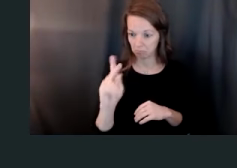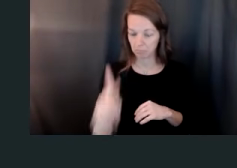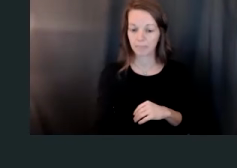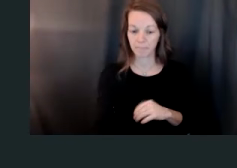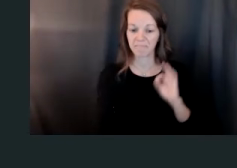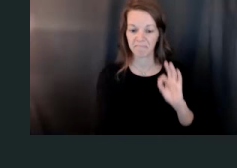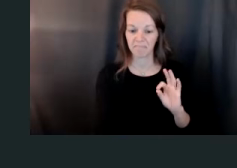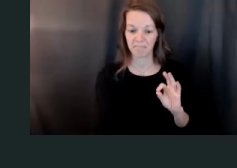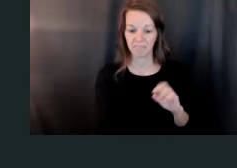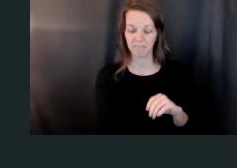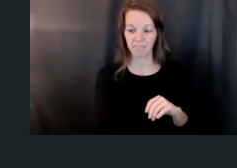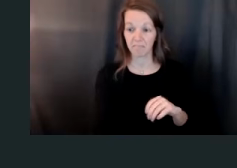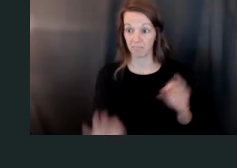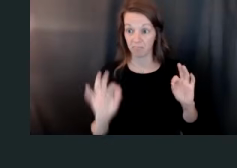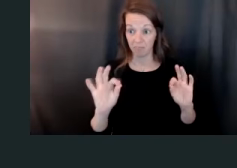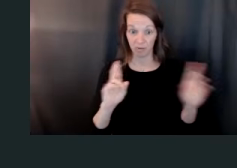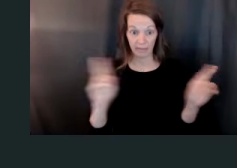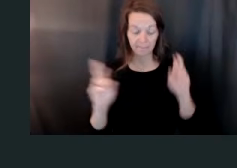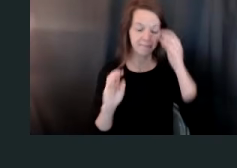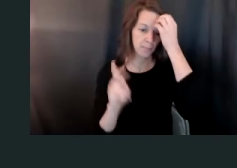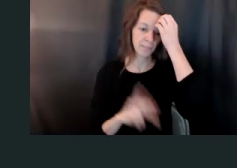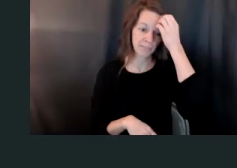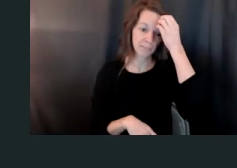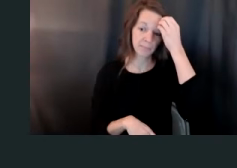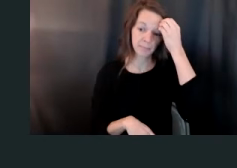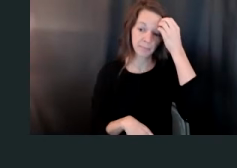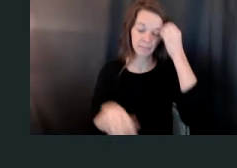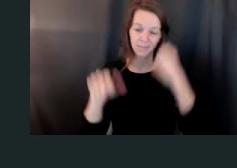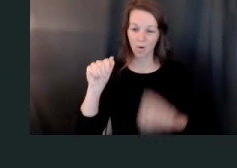All right, that sounds good. Are we all set? Yes. Perfect.